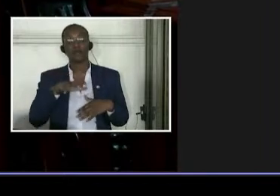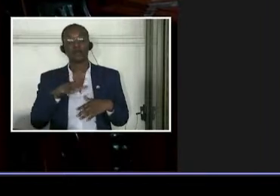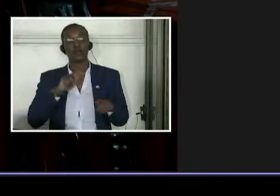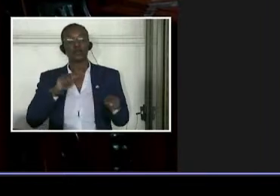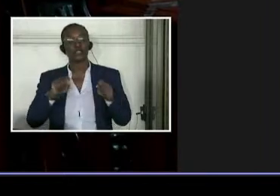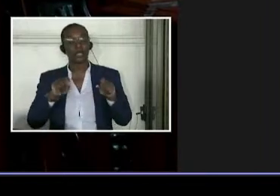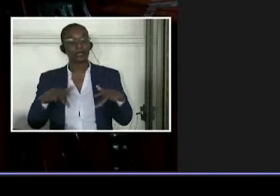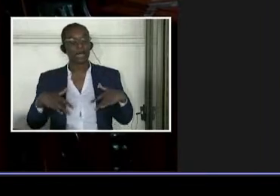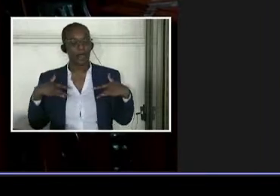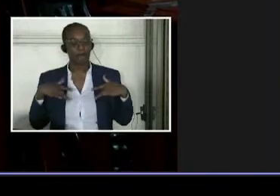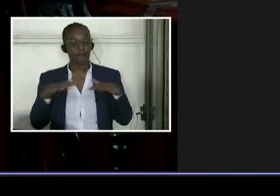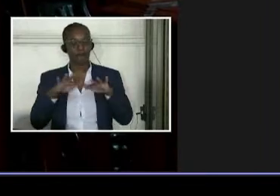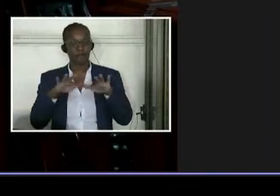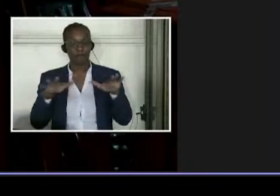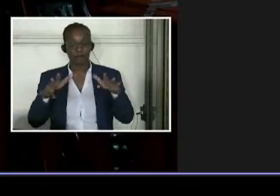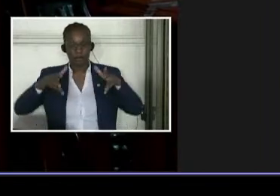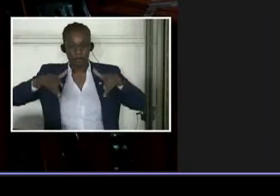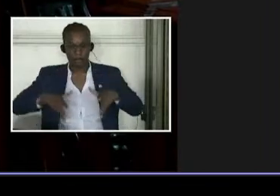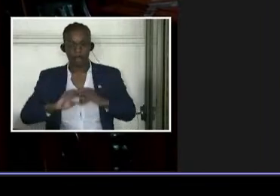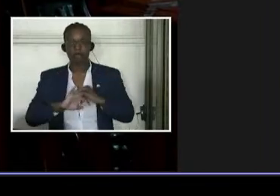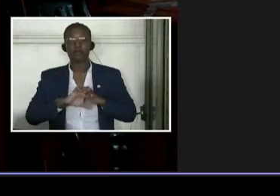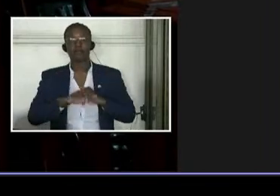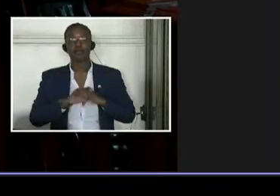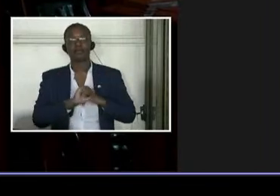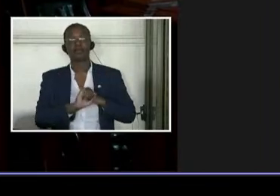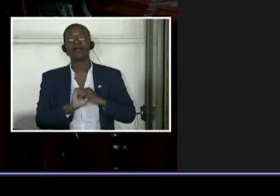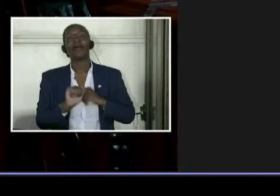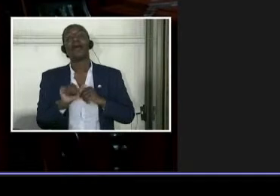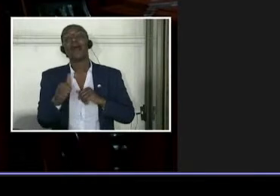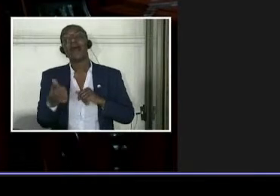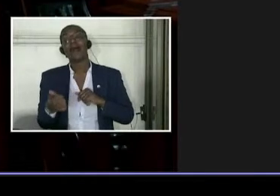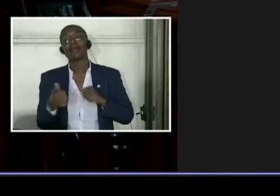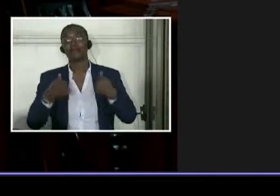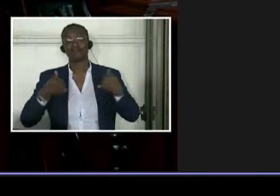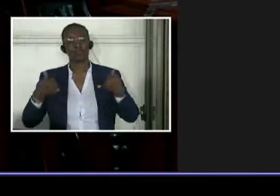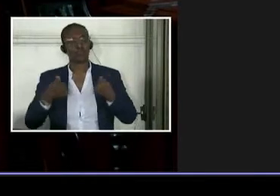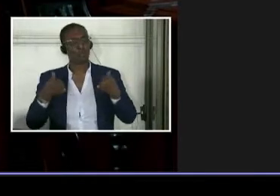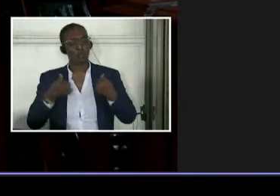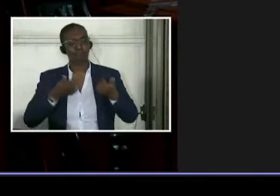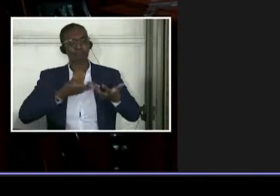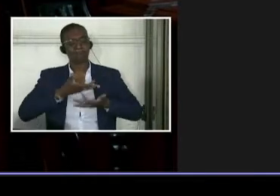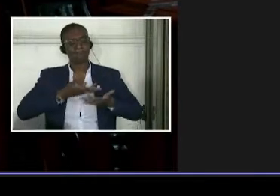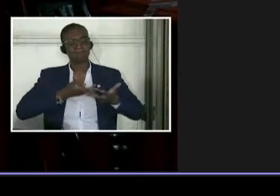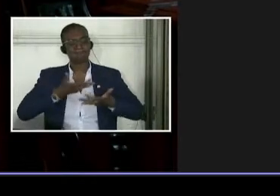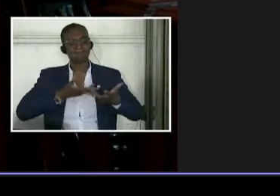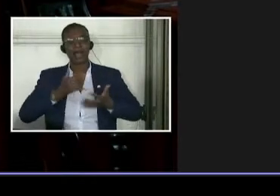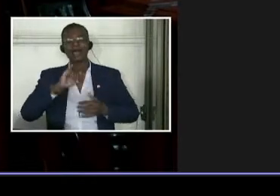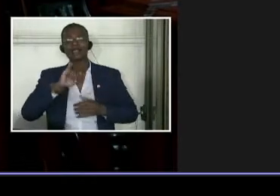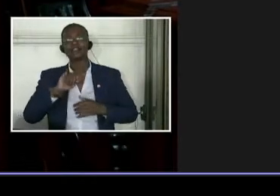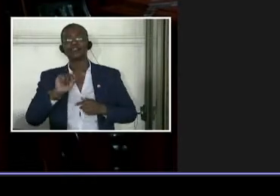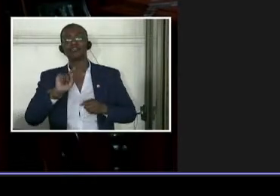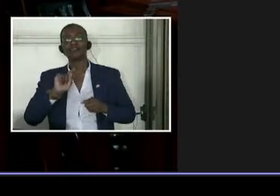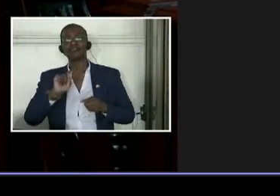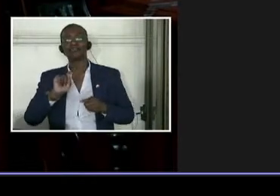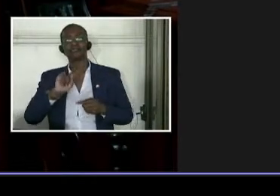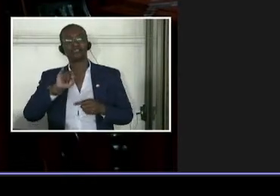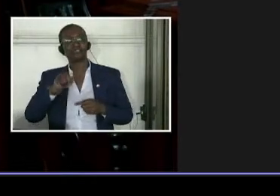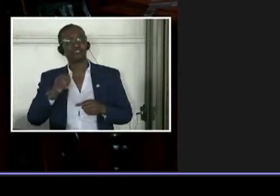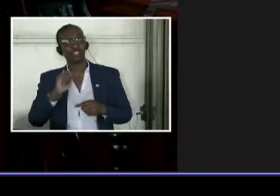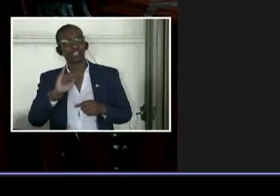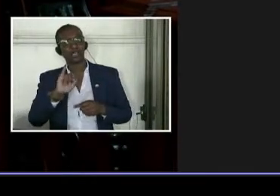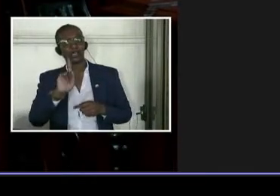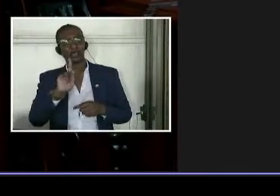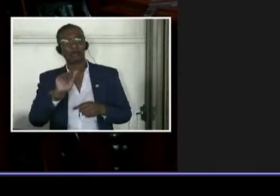people everywhere in this province. Another was a very fruitful engagement with the residents of Jigajo informal settlements in